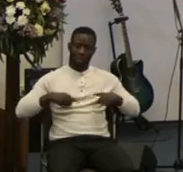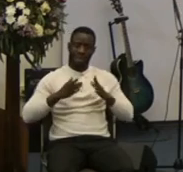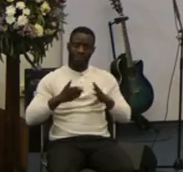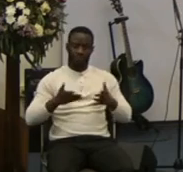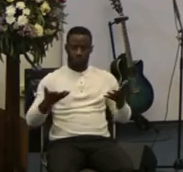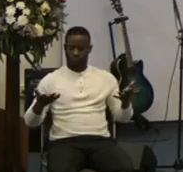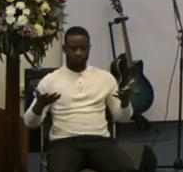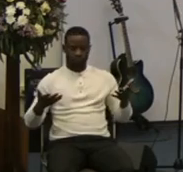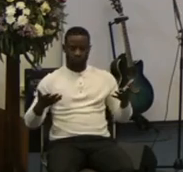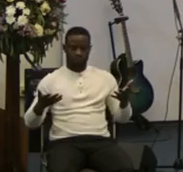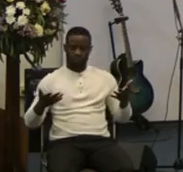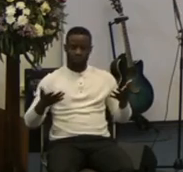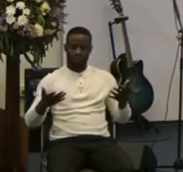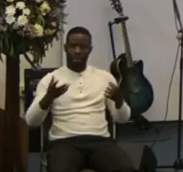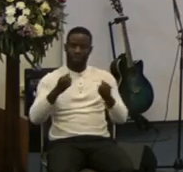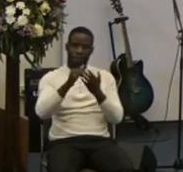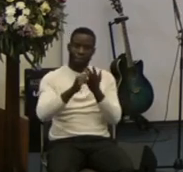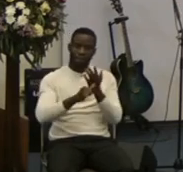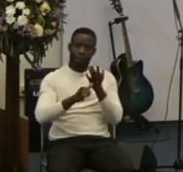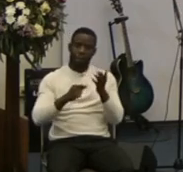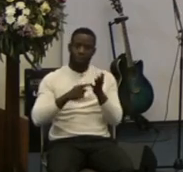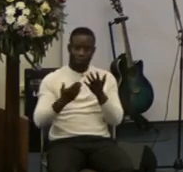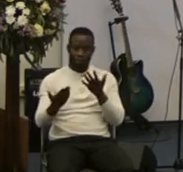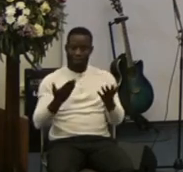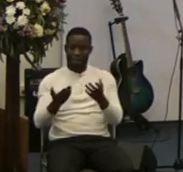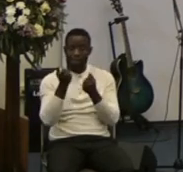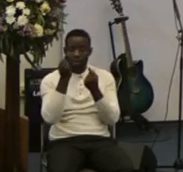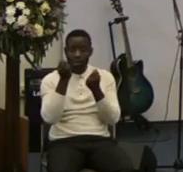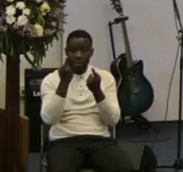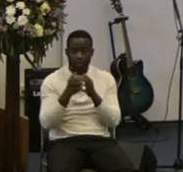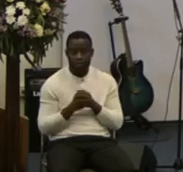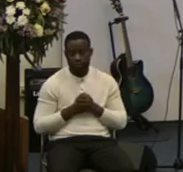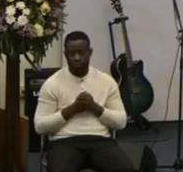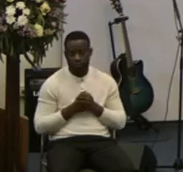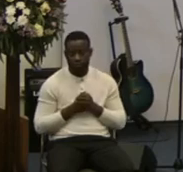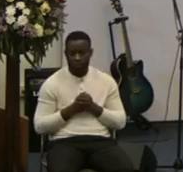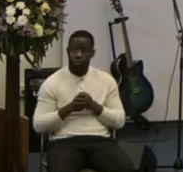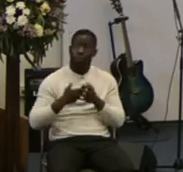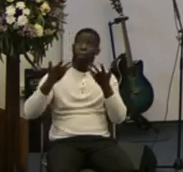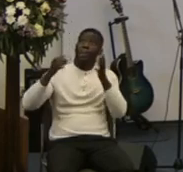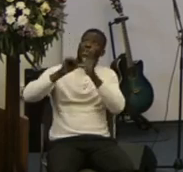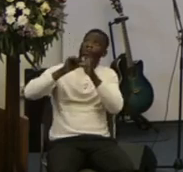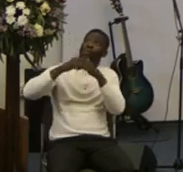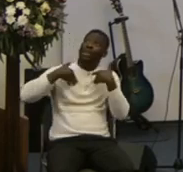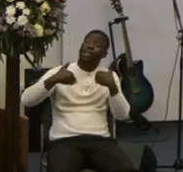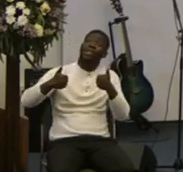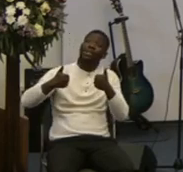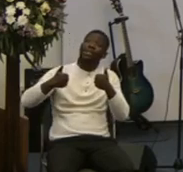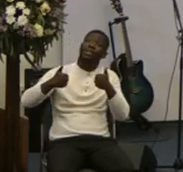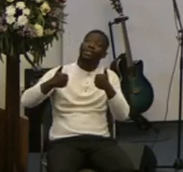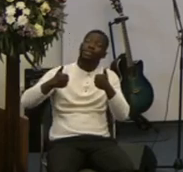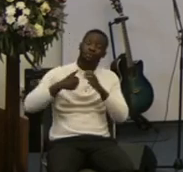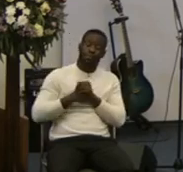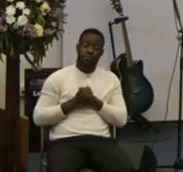heads around having a biblical and a balanced understanding of the whole issue of healing within